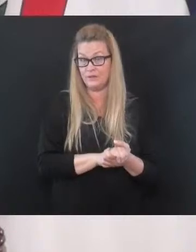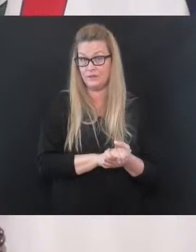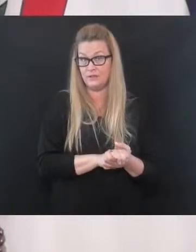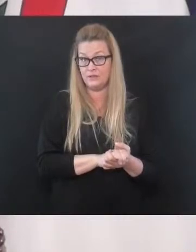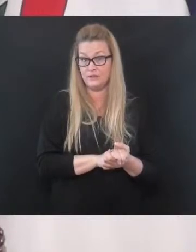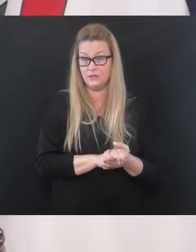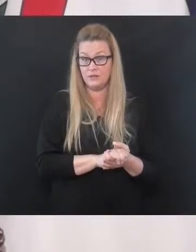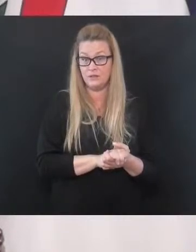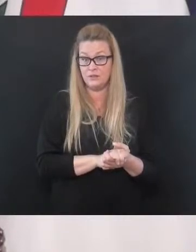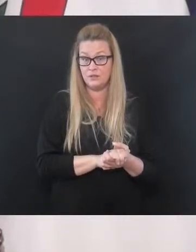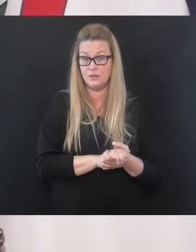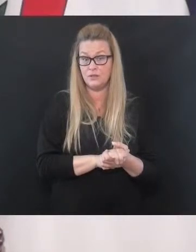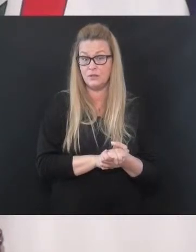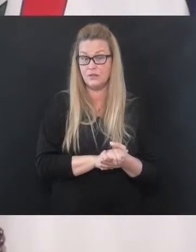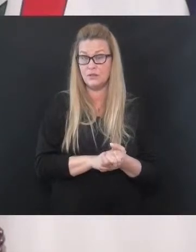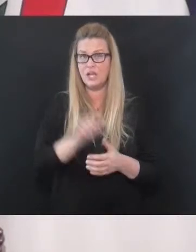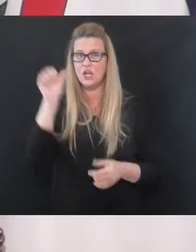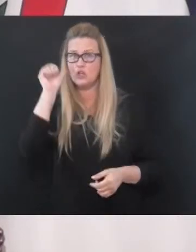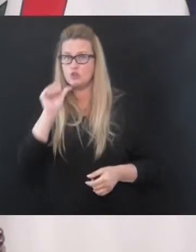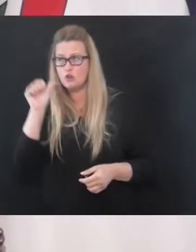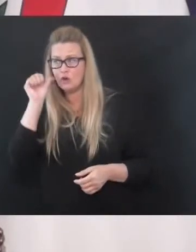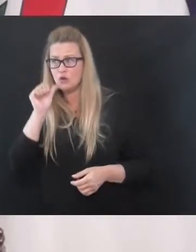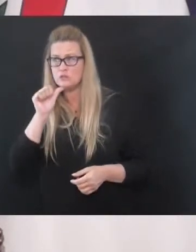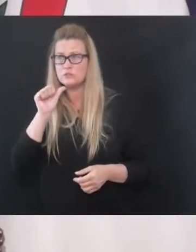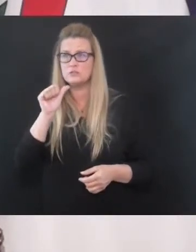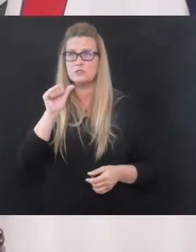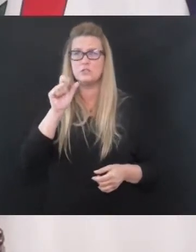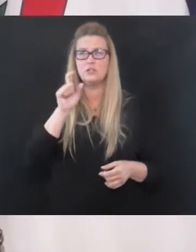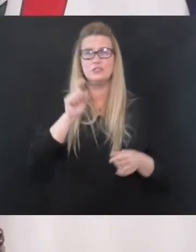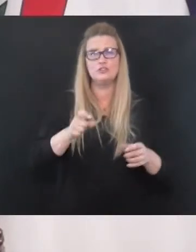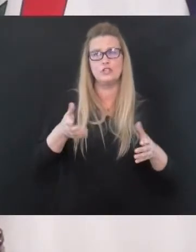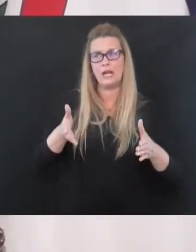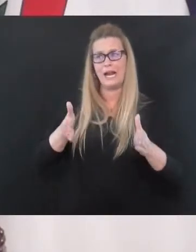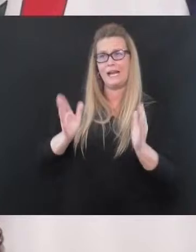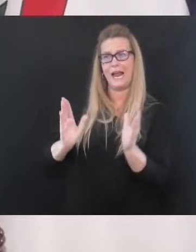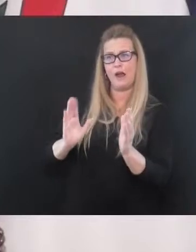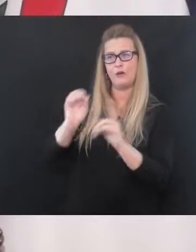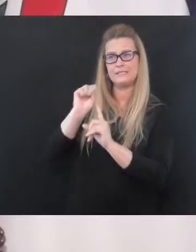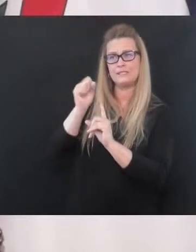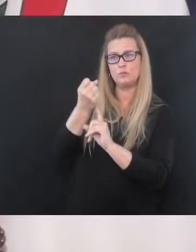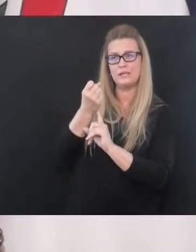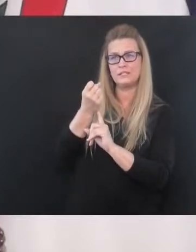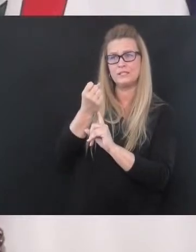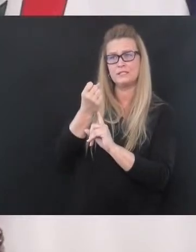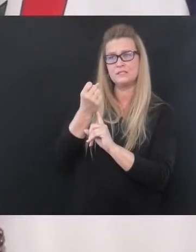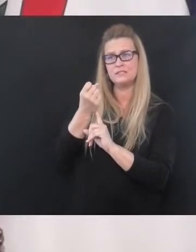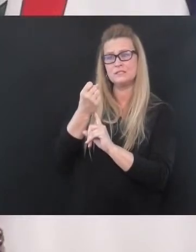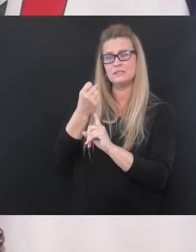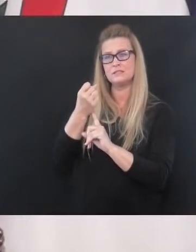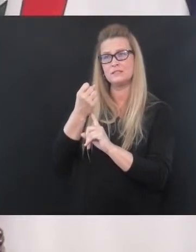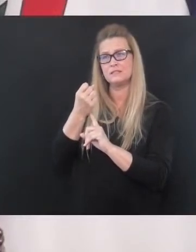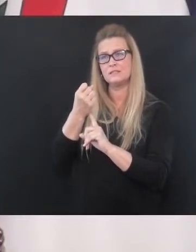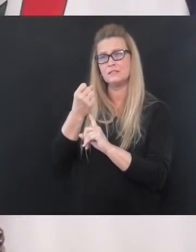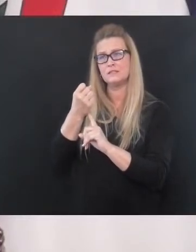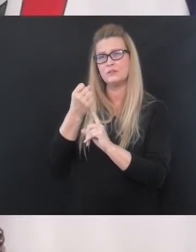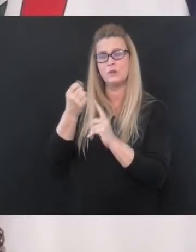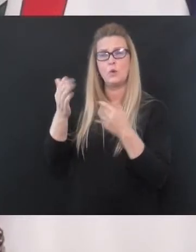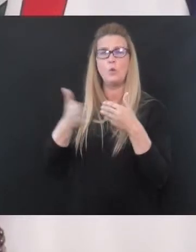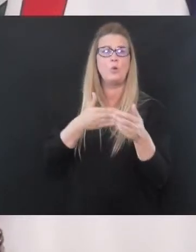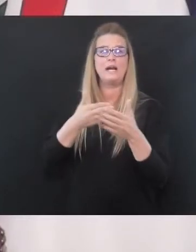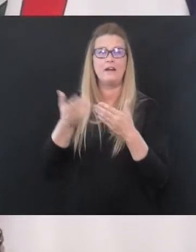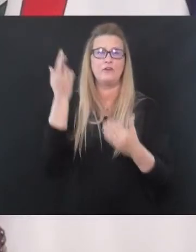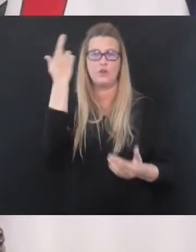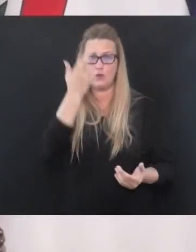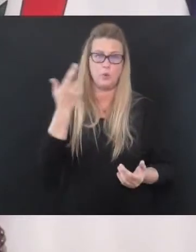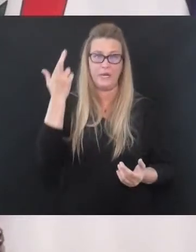the standpoint of our girls that we ought to allow a situation to where, you know, for whatever reason